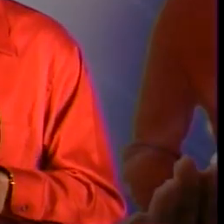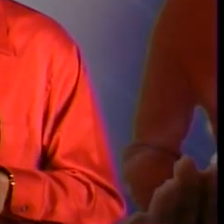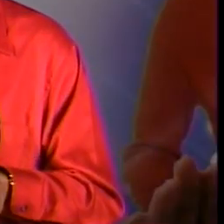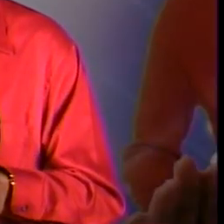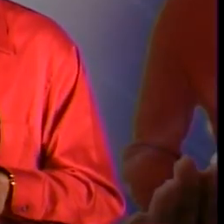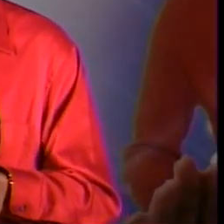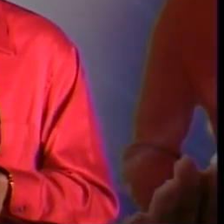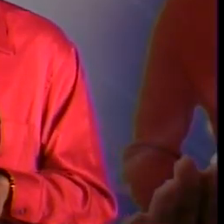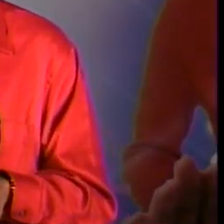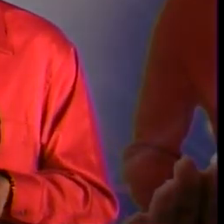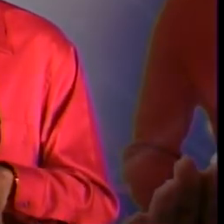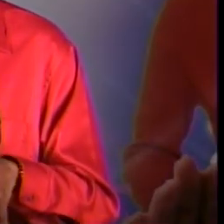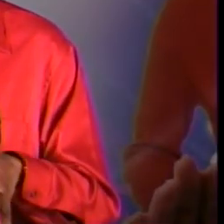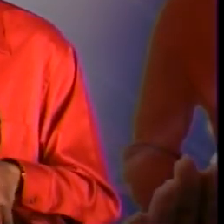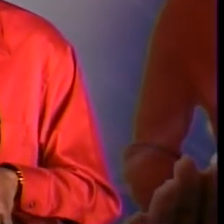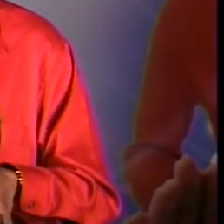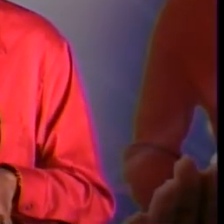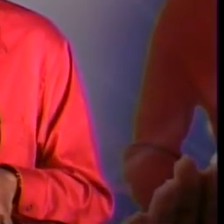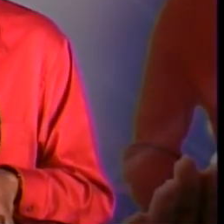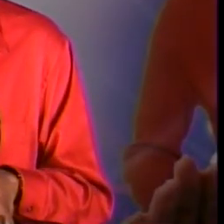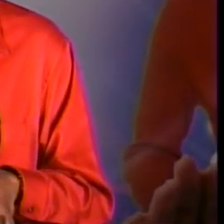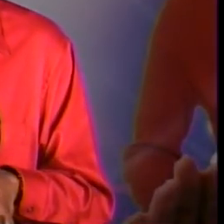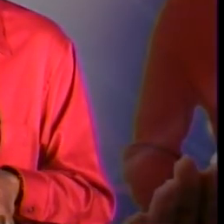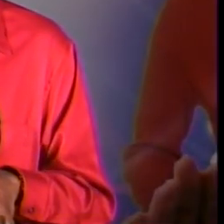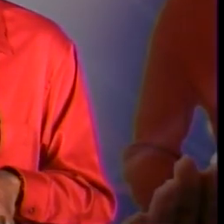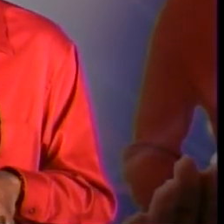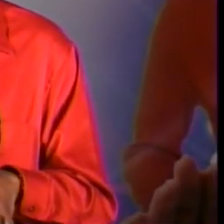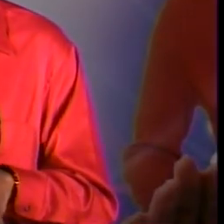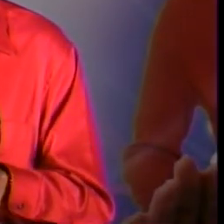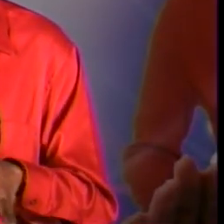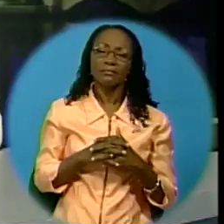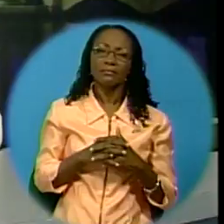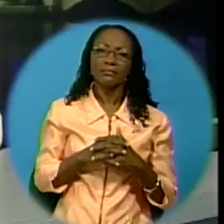manpower, we have the technology in Barbados.